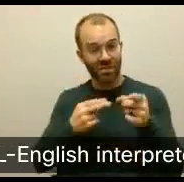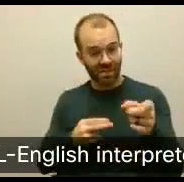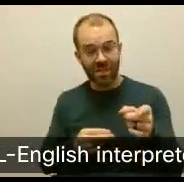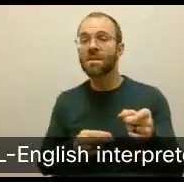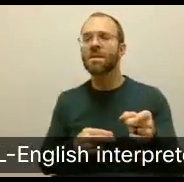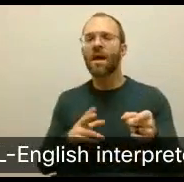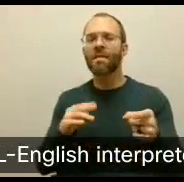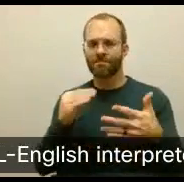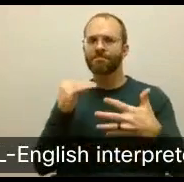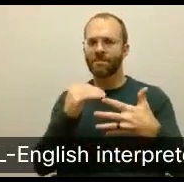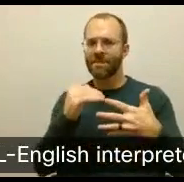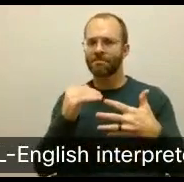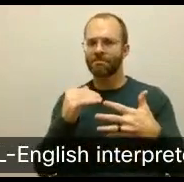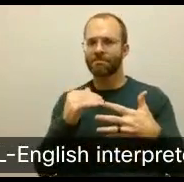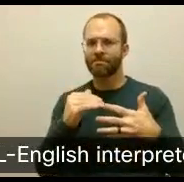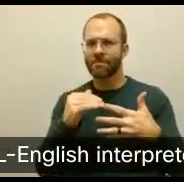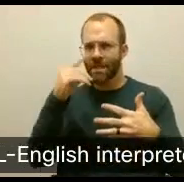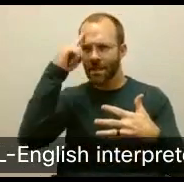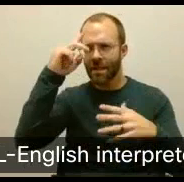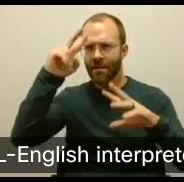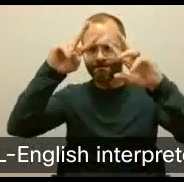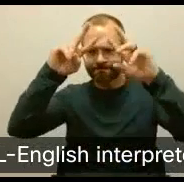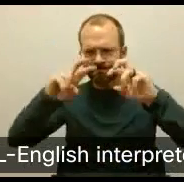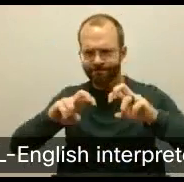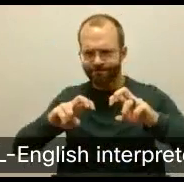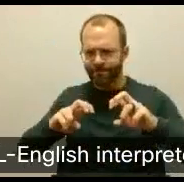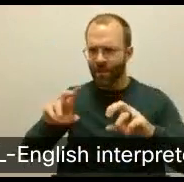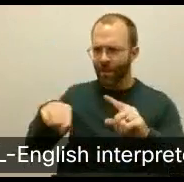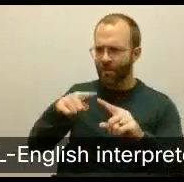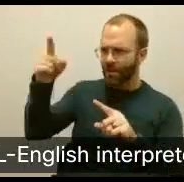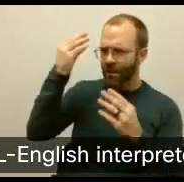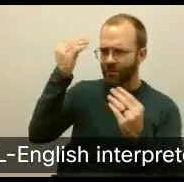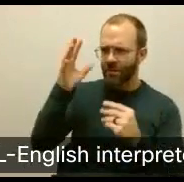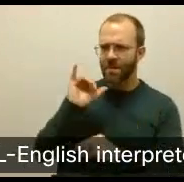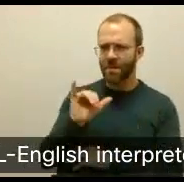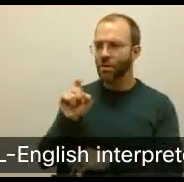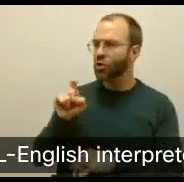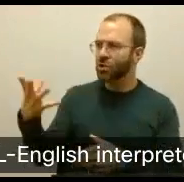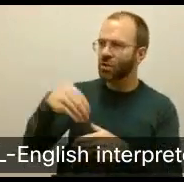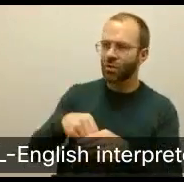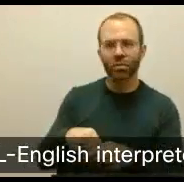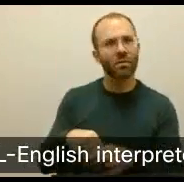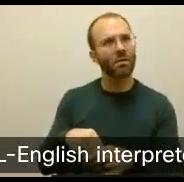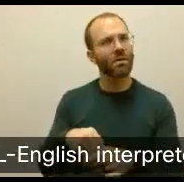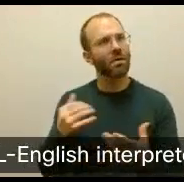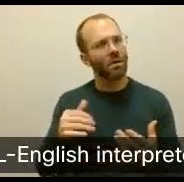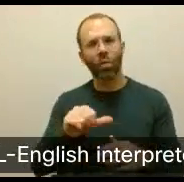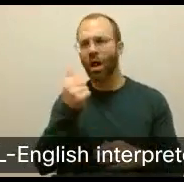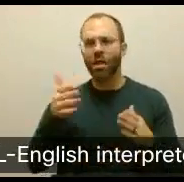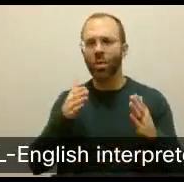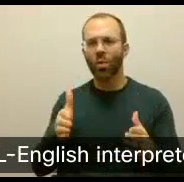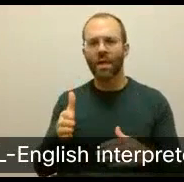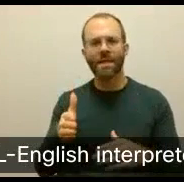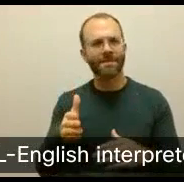in paraphrasing to really think critically about the information, what do you need to include? What are other ways that you could